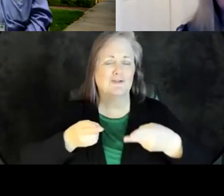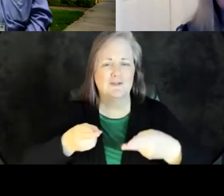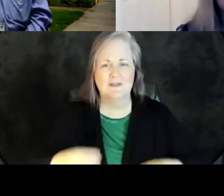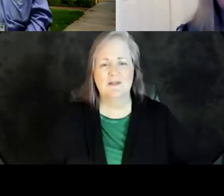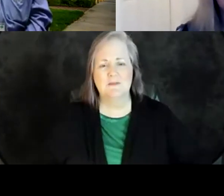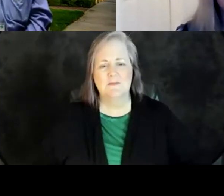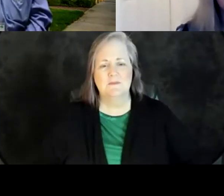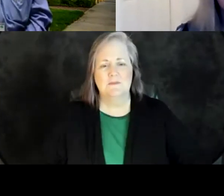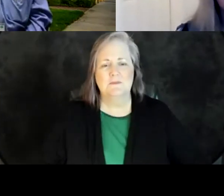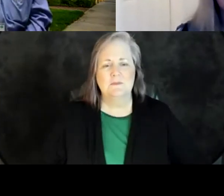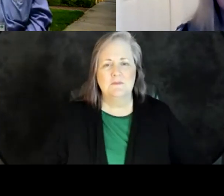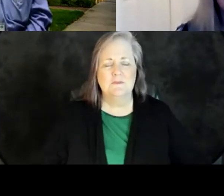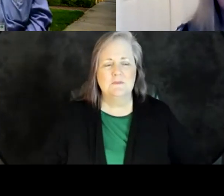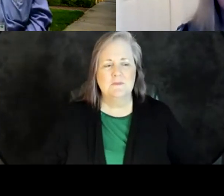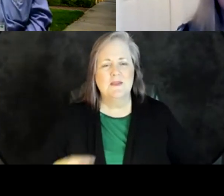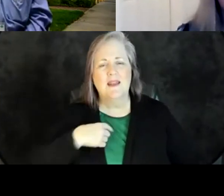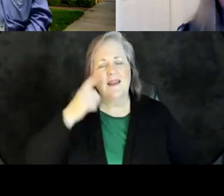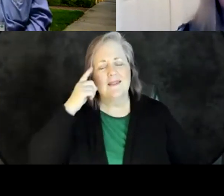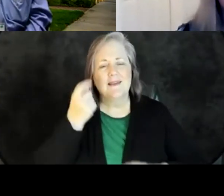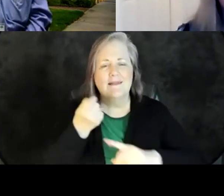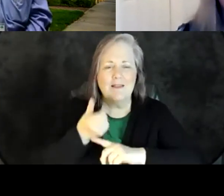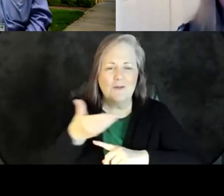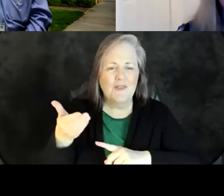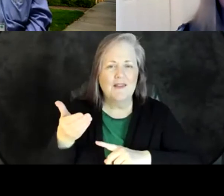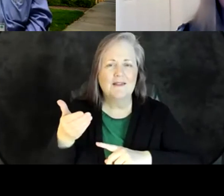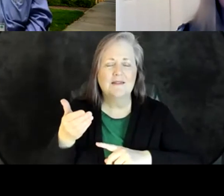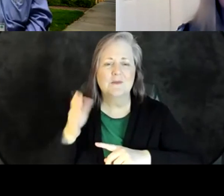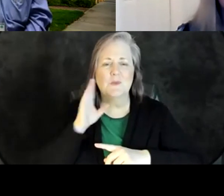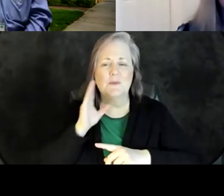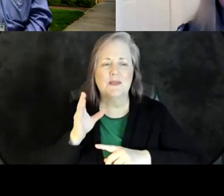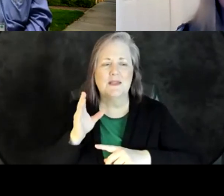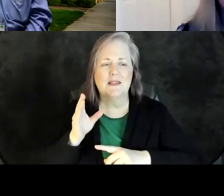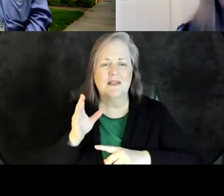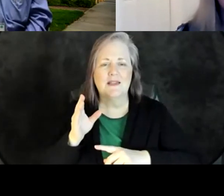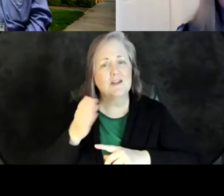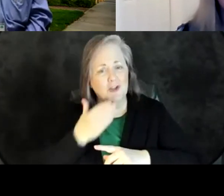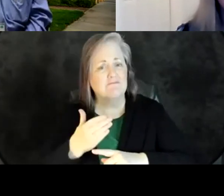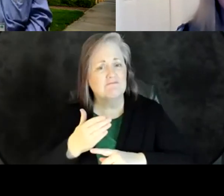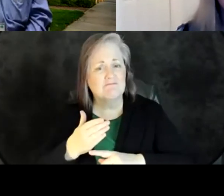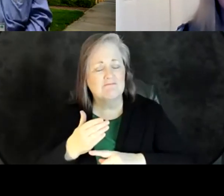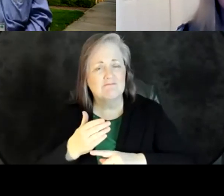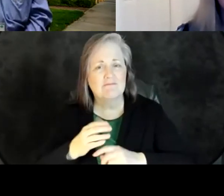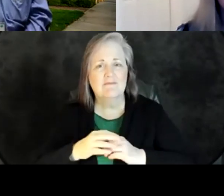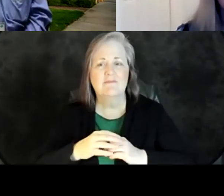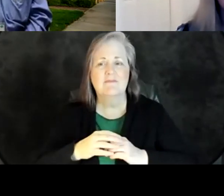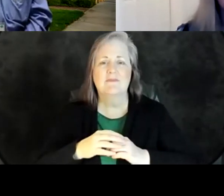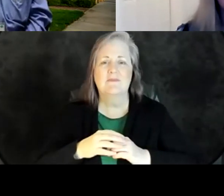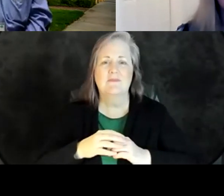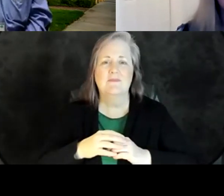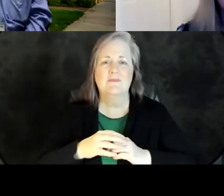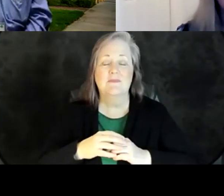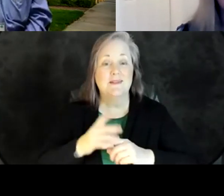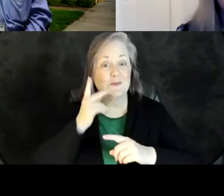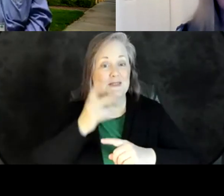And I think, you know, little things are going to be good. Seeing our son